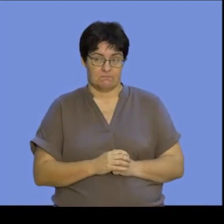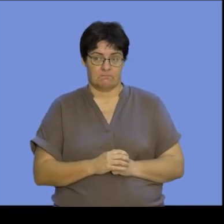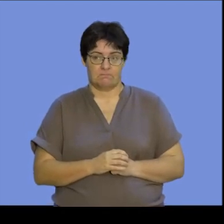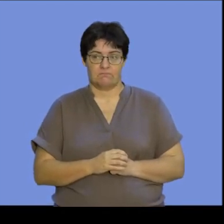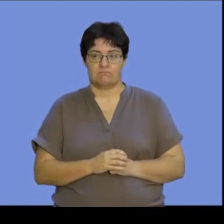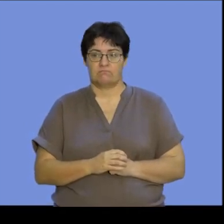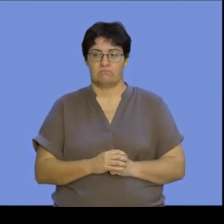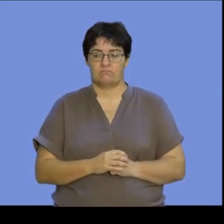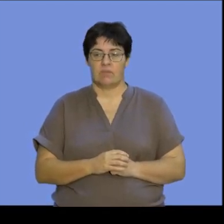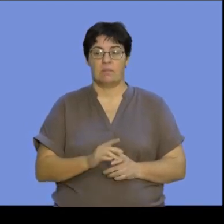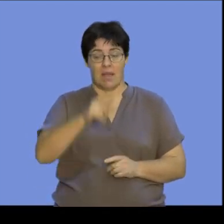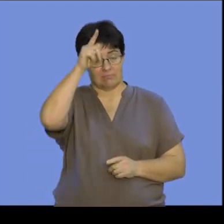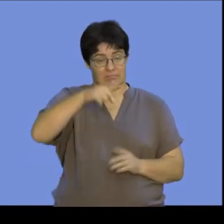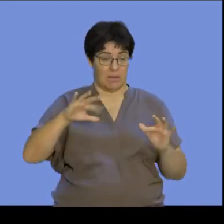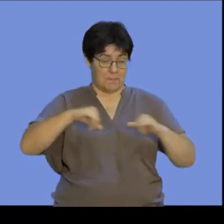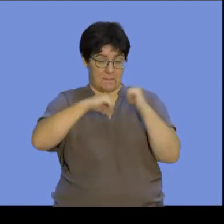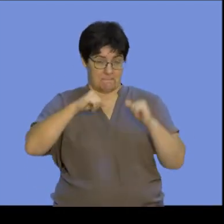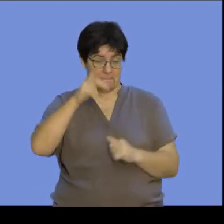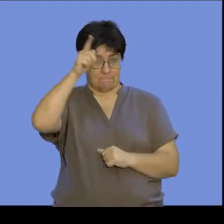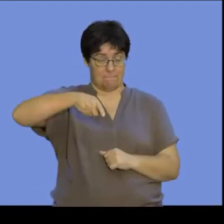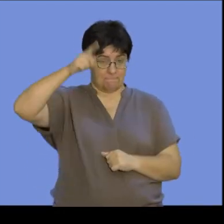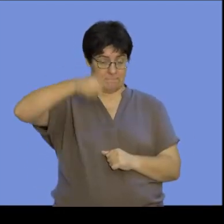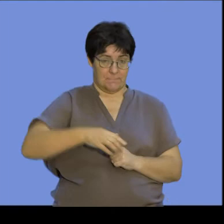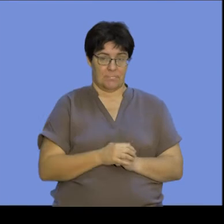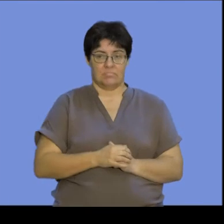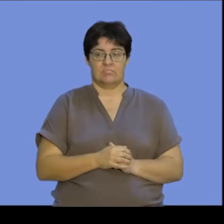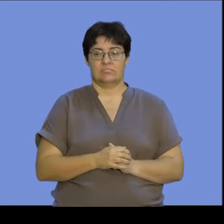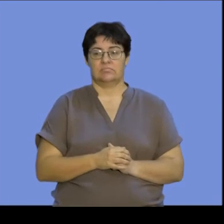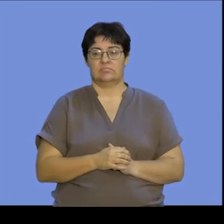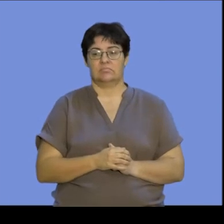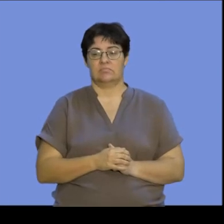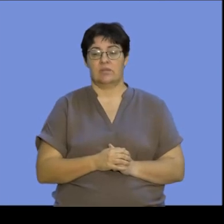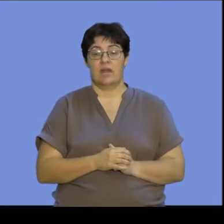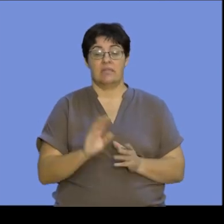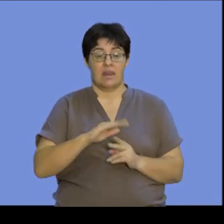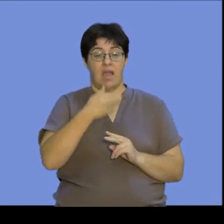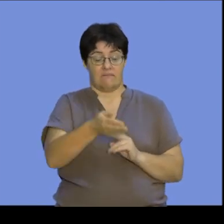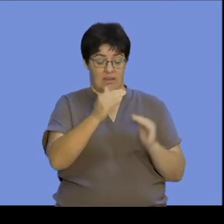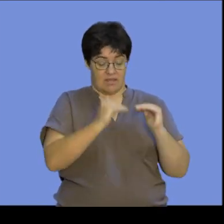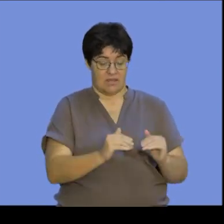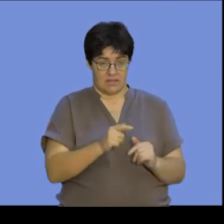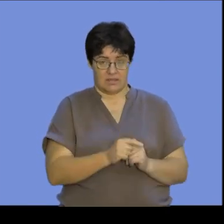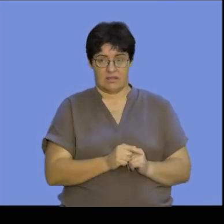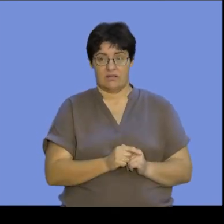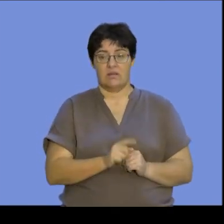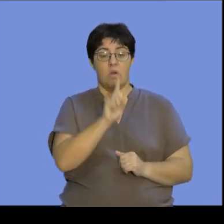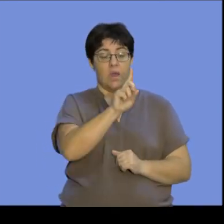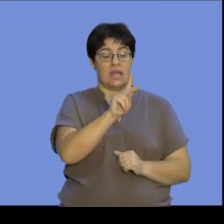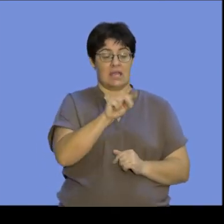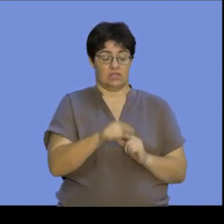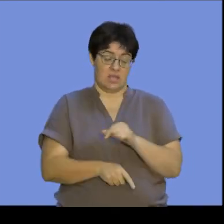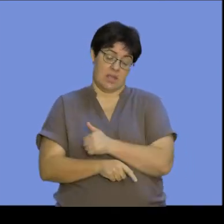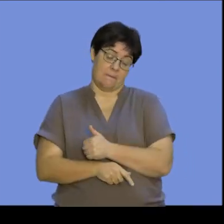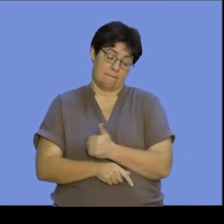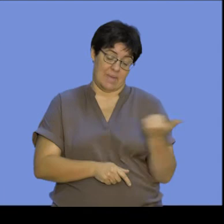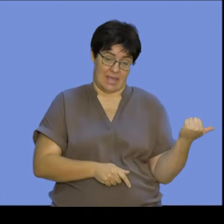Then they collide. There's my collision. I'm going to do the after over here. The 1 kilogram rebounds, so it's going in